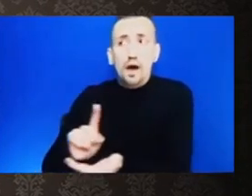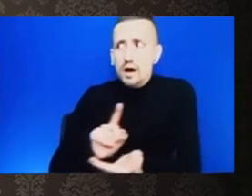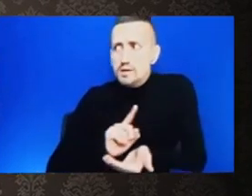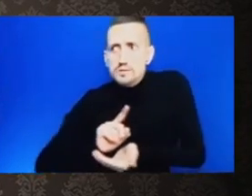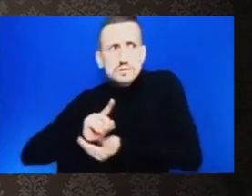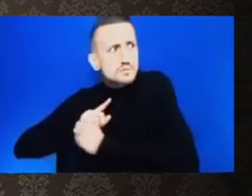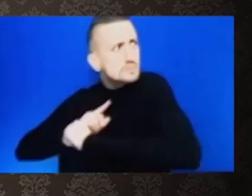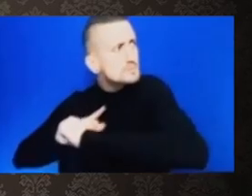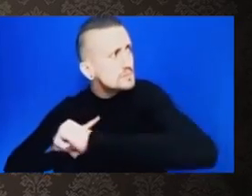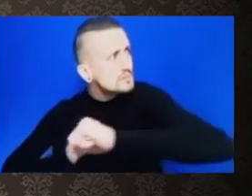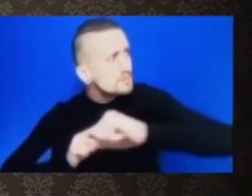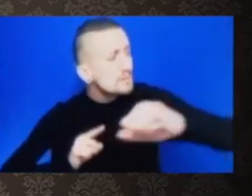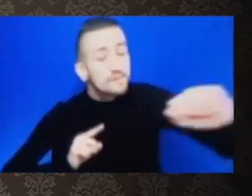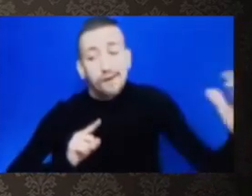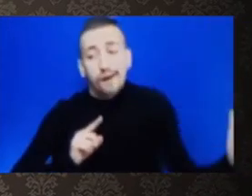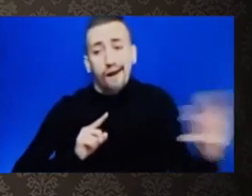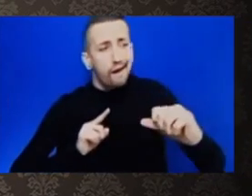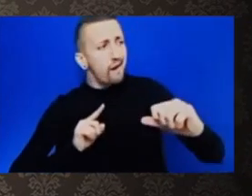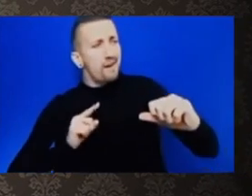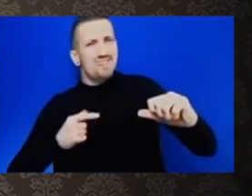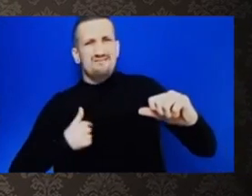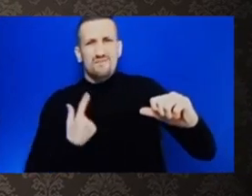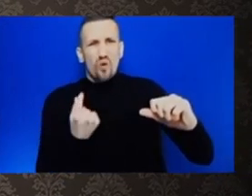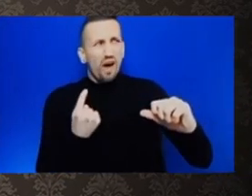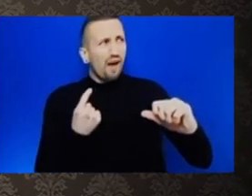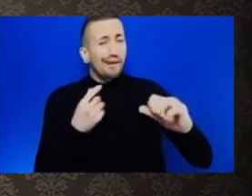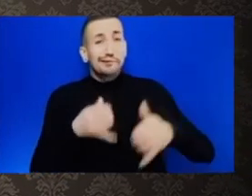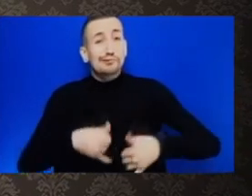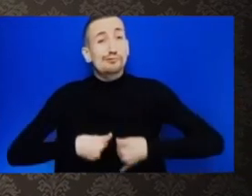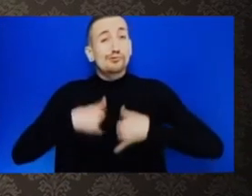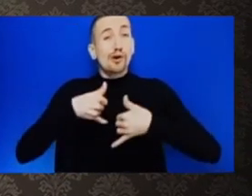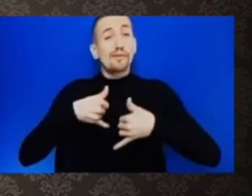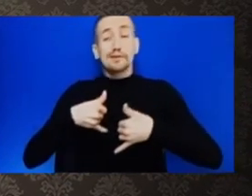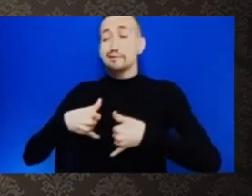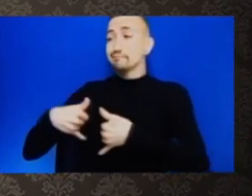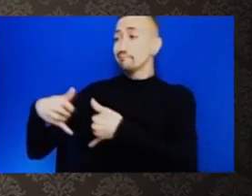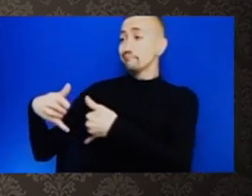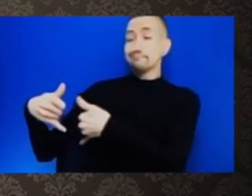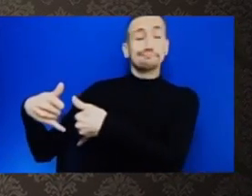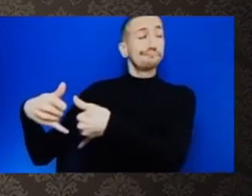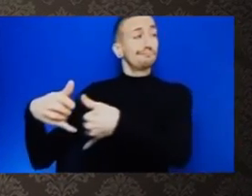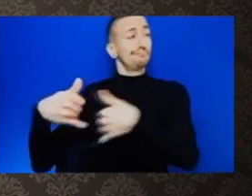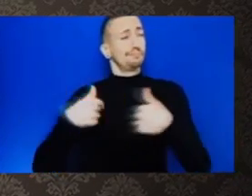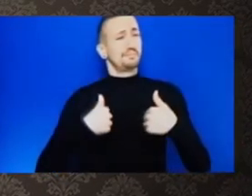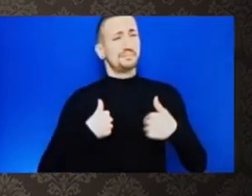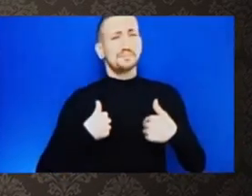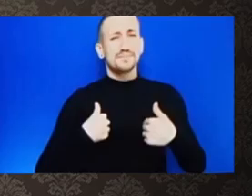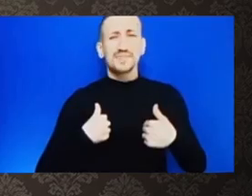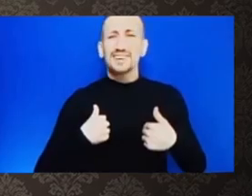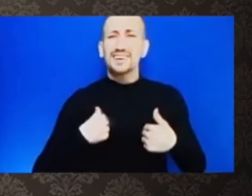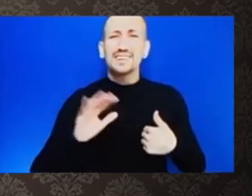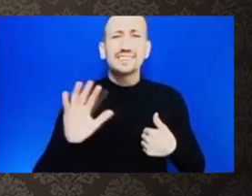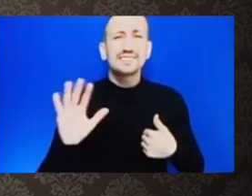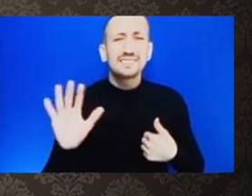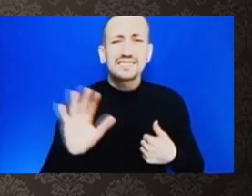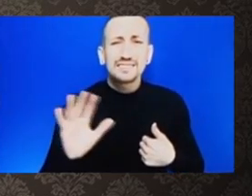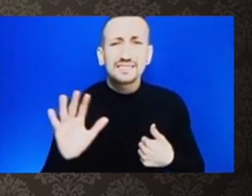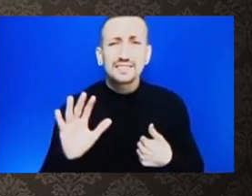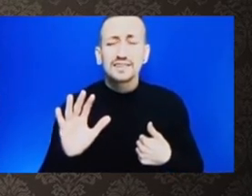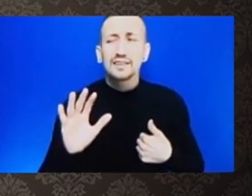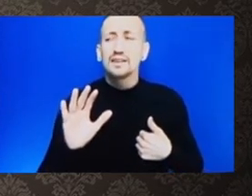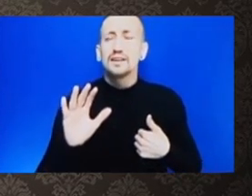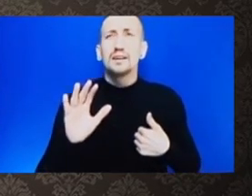You raise your sword when others come near me, like I'm a trophy for your valor.